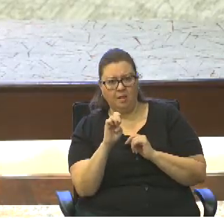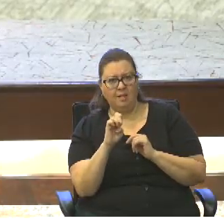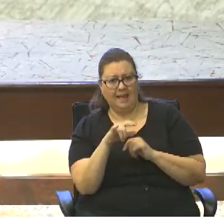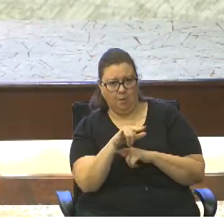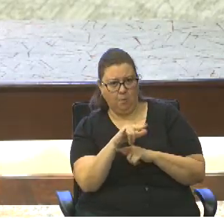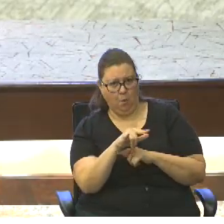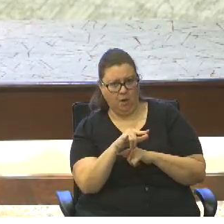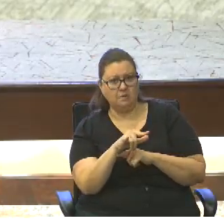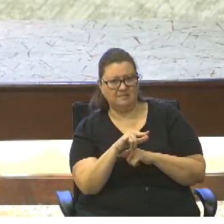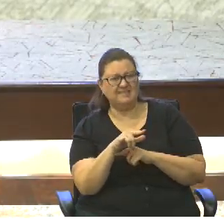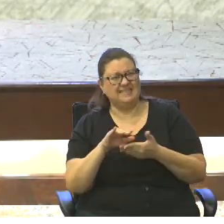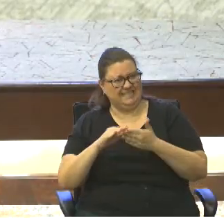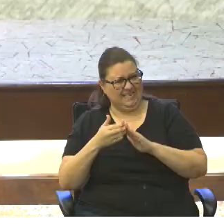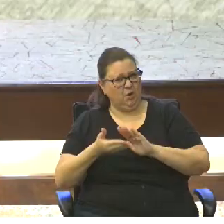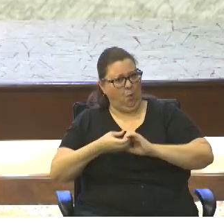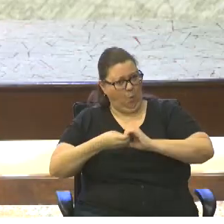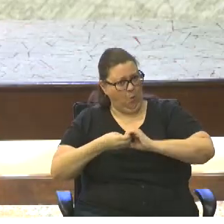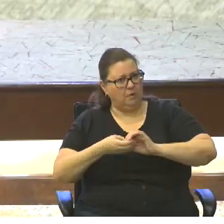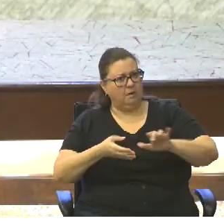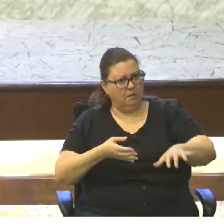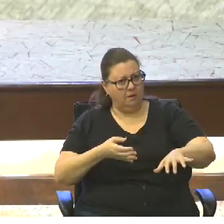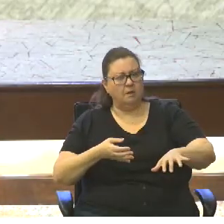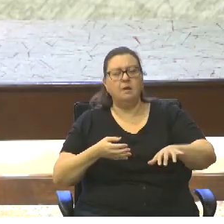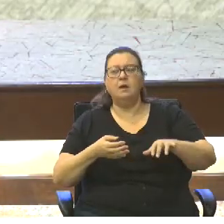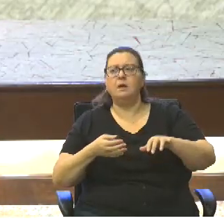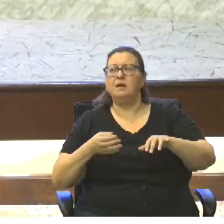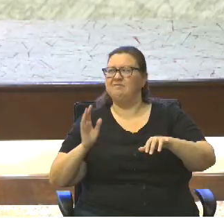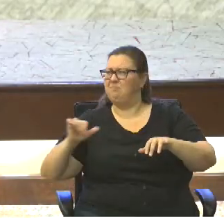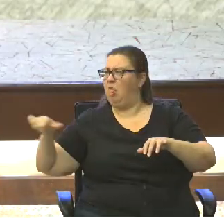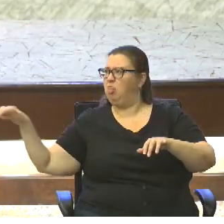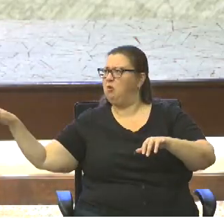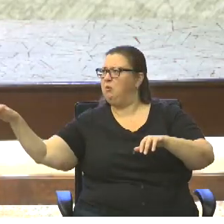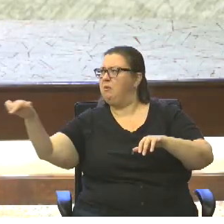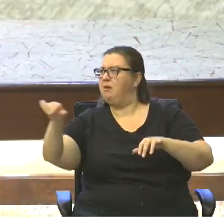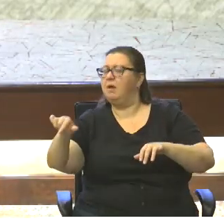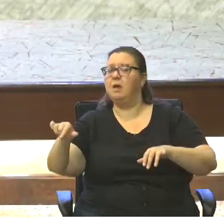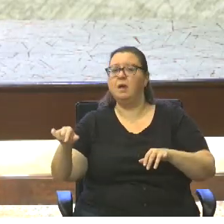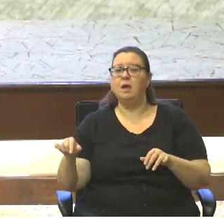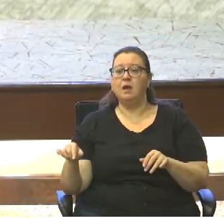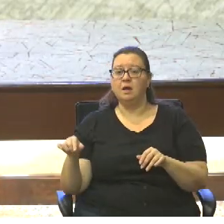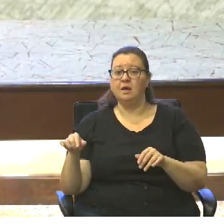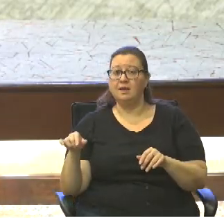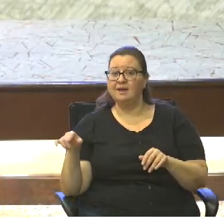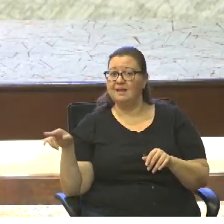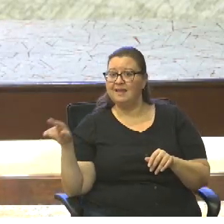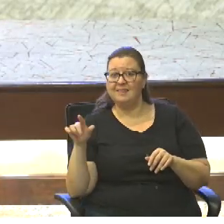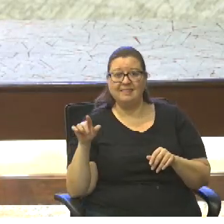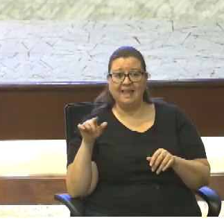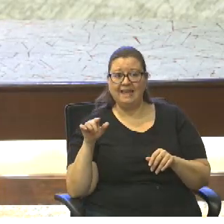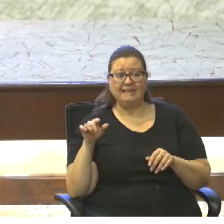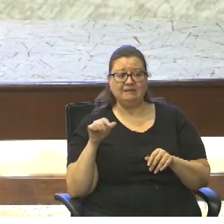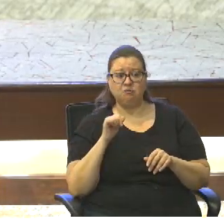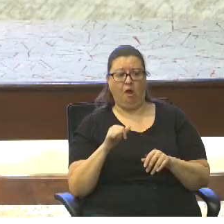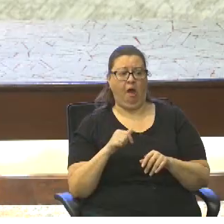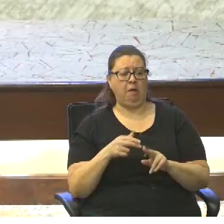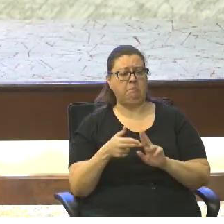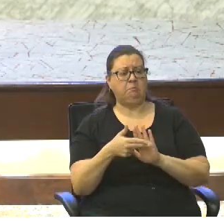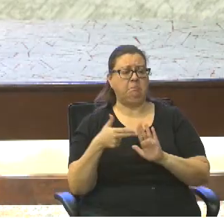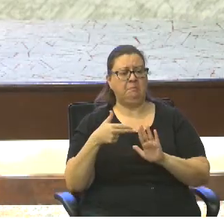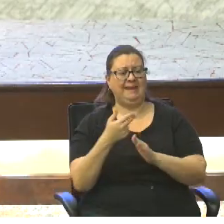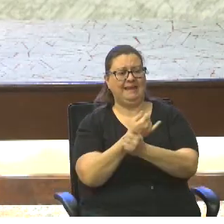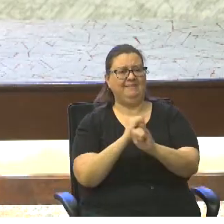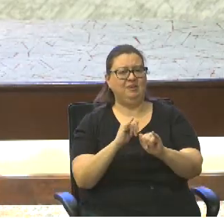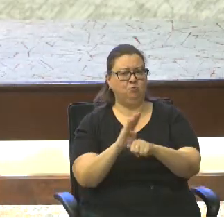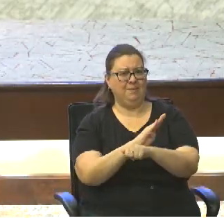long time have been operated in a manner other than being looked at as an individual business entity. But more